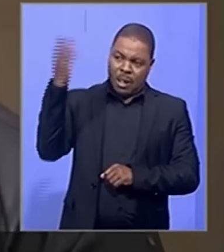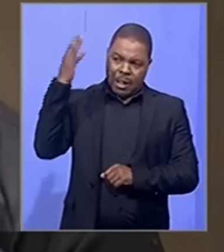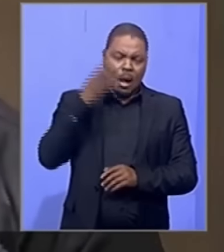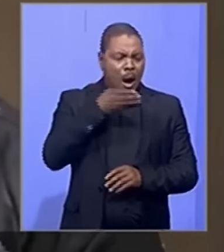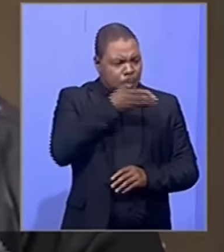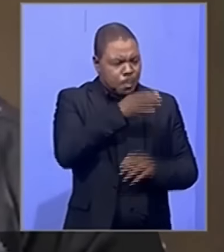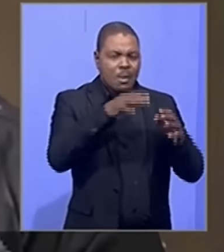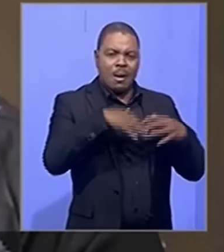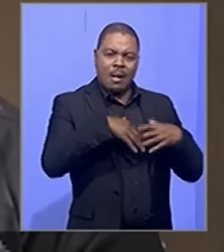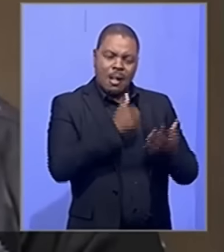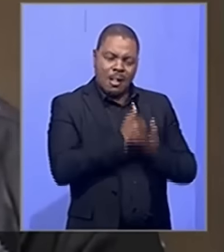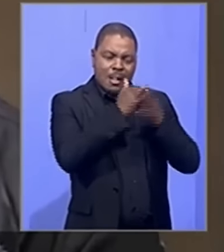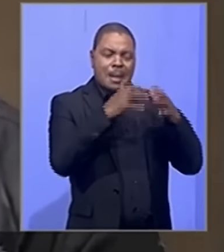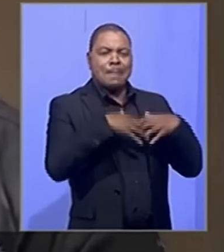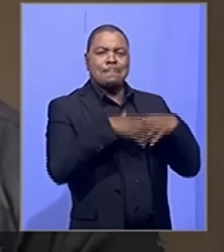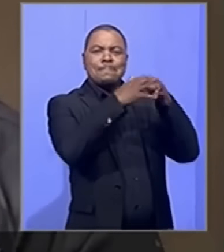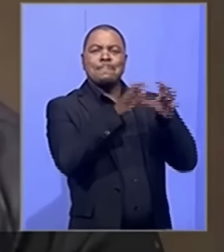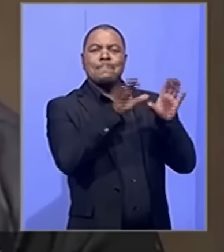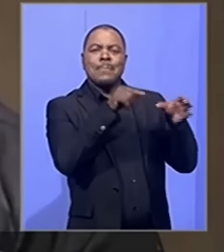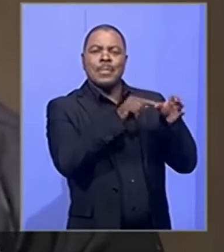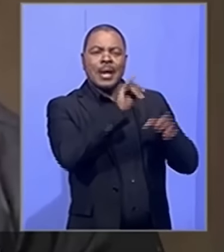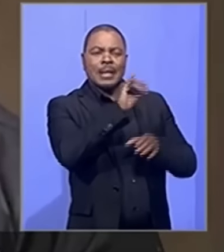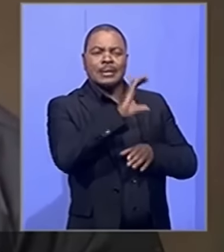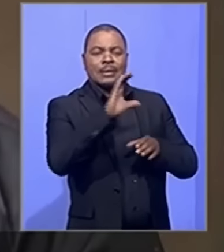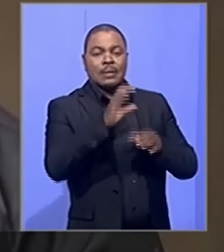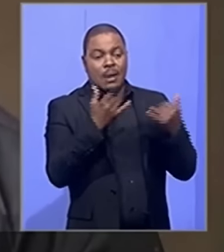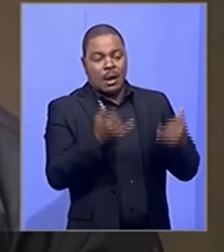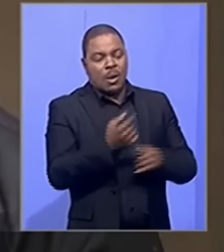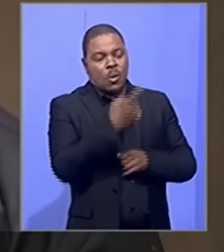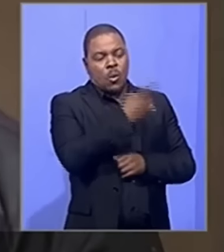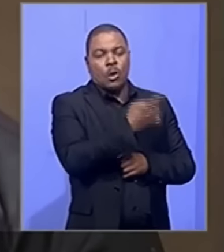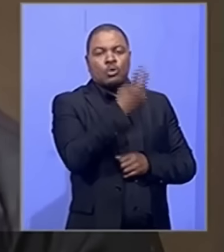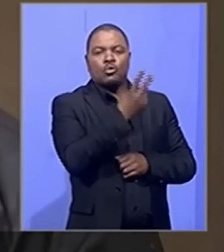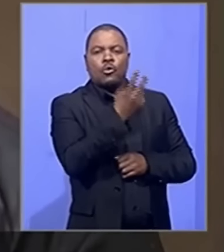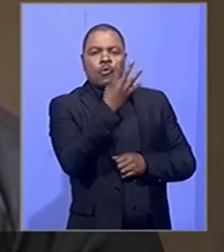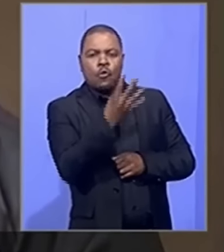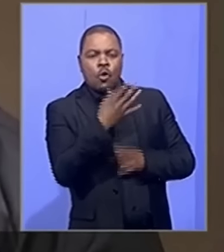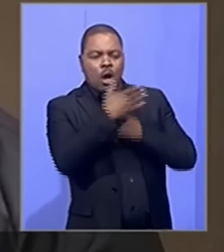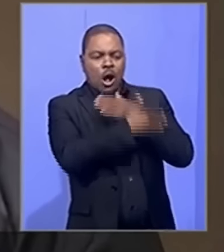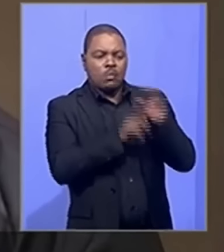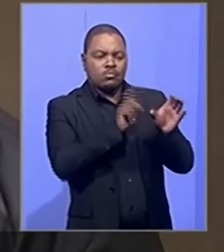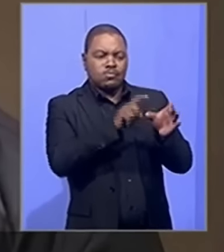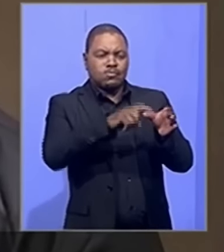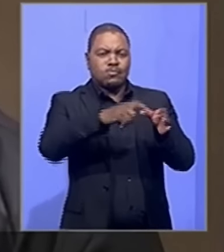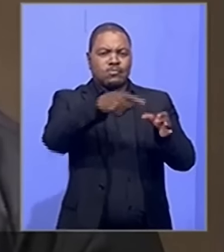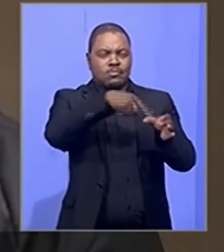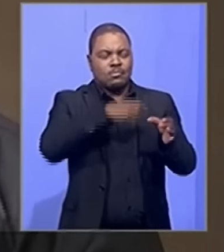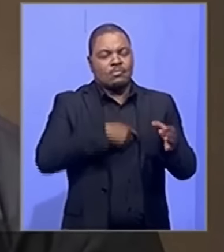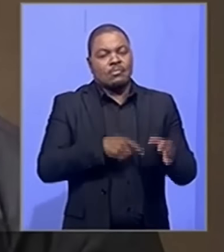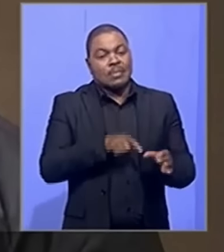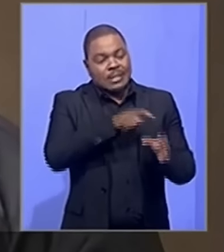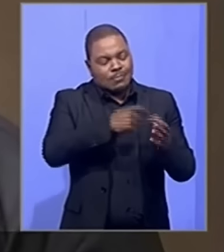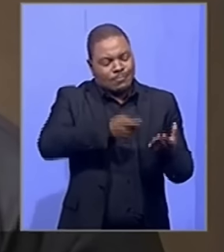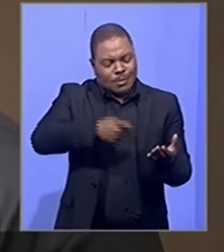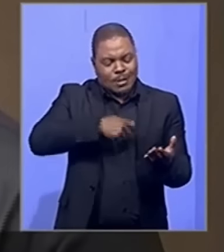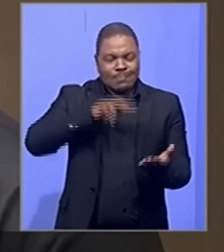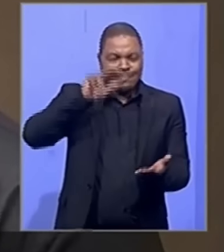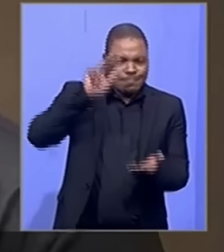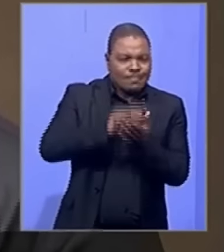Today, ICC has 124 states parties. that have signed and ratified from all over the